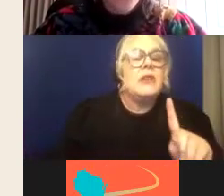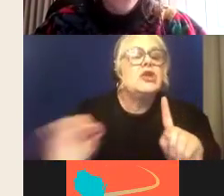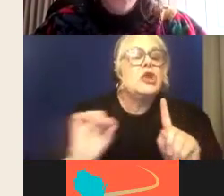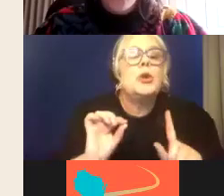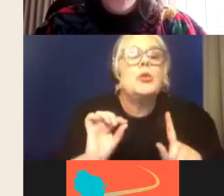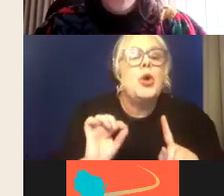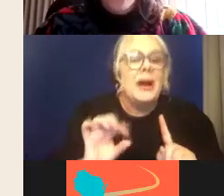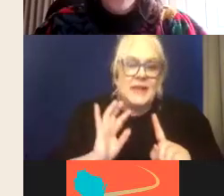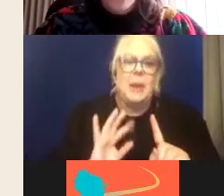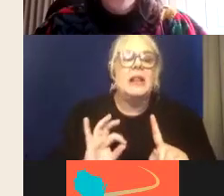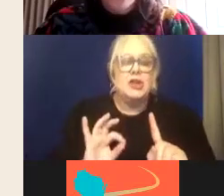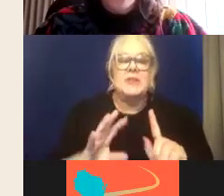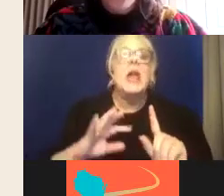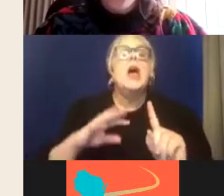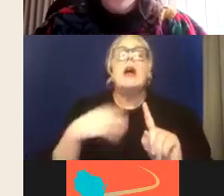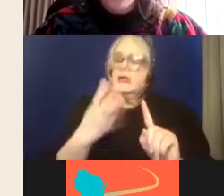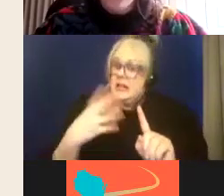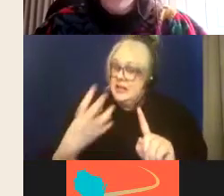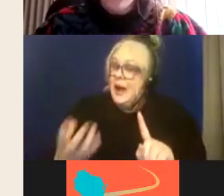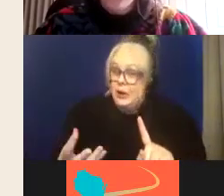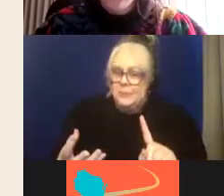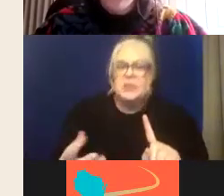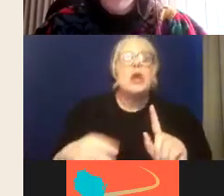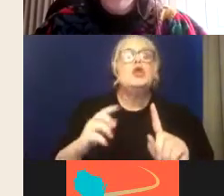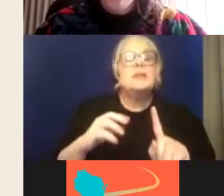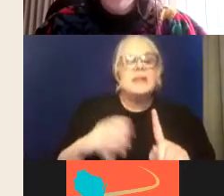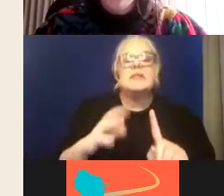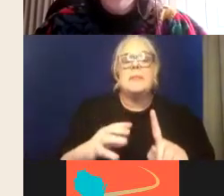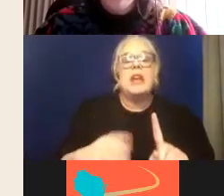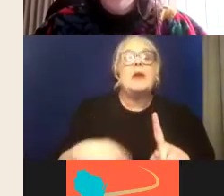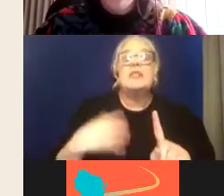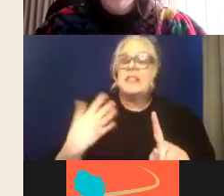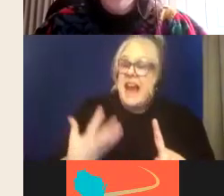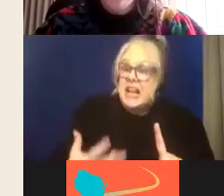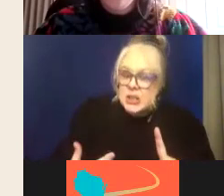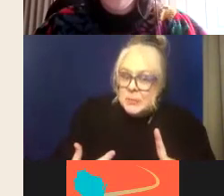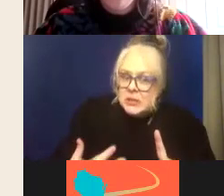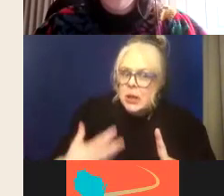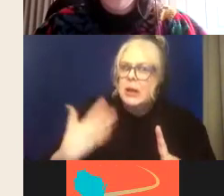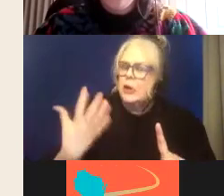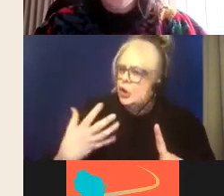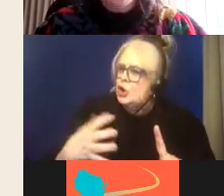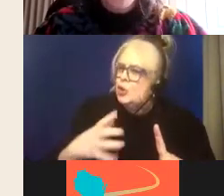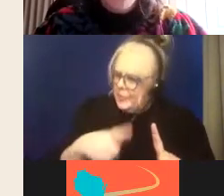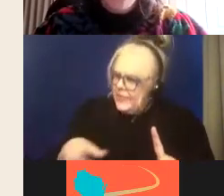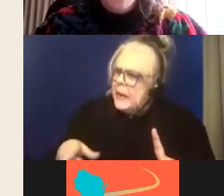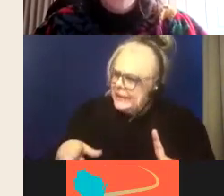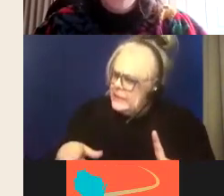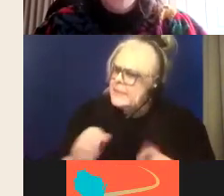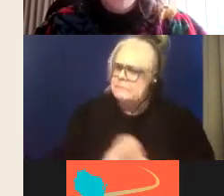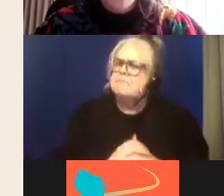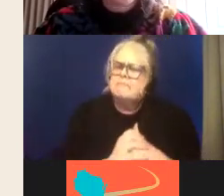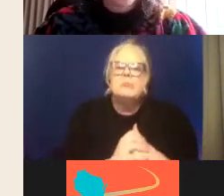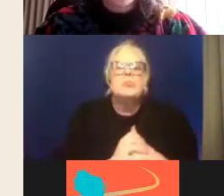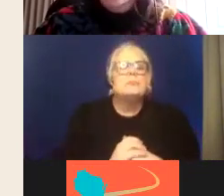If interpreter request, I apologize. Sure. Lots of acronyms. You said something about SASPs, and could you repeat that,